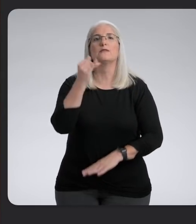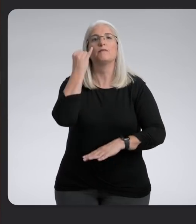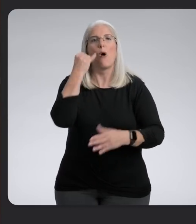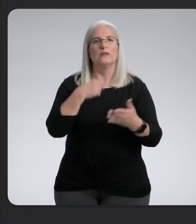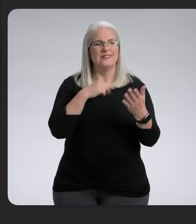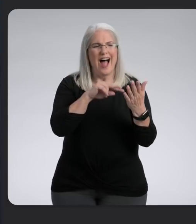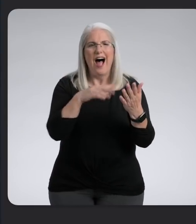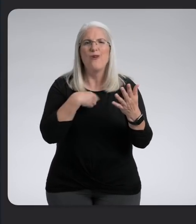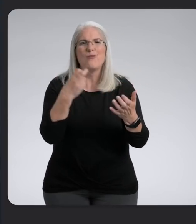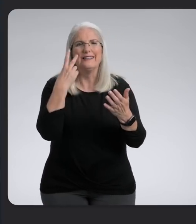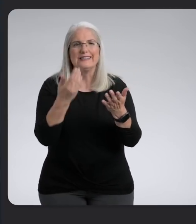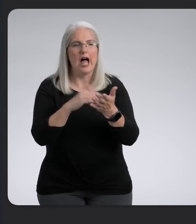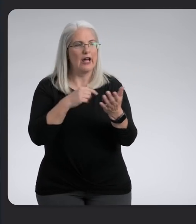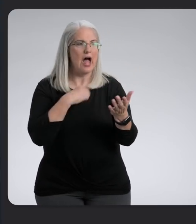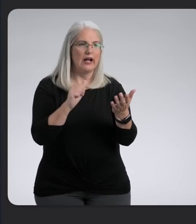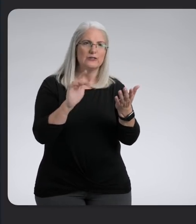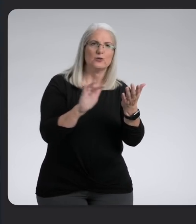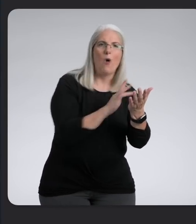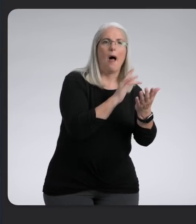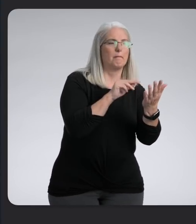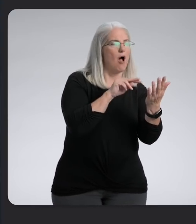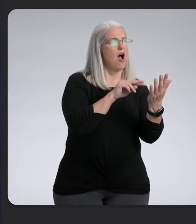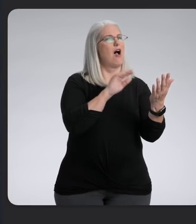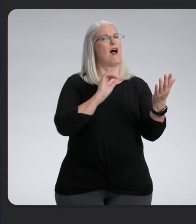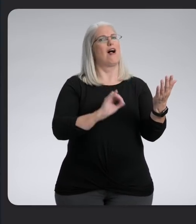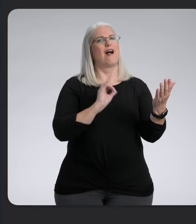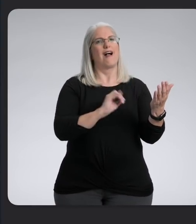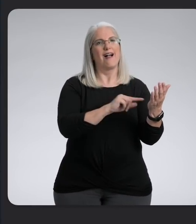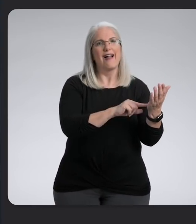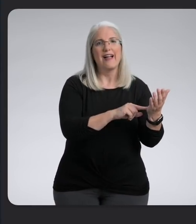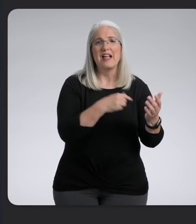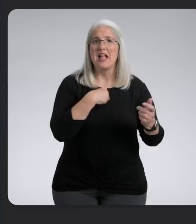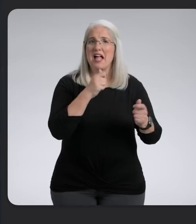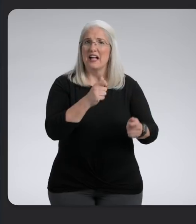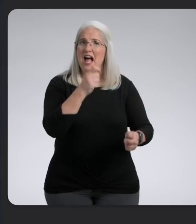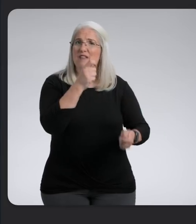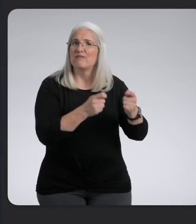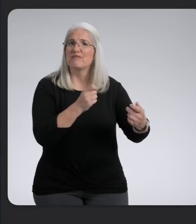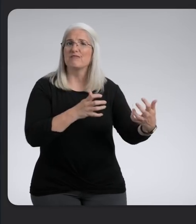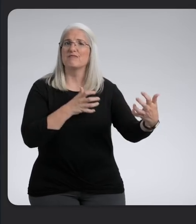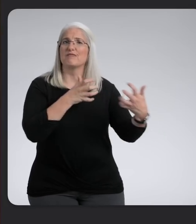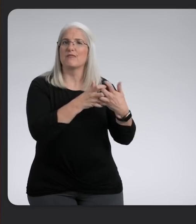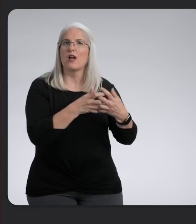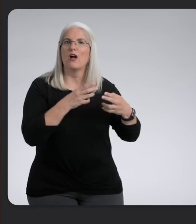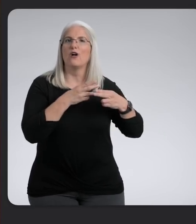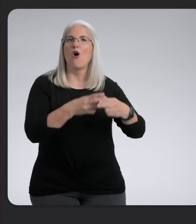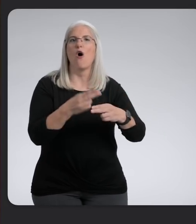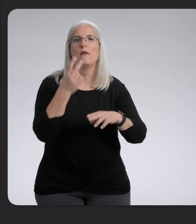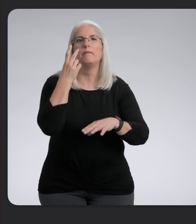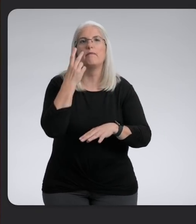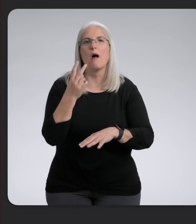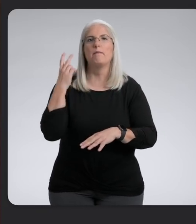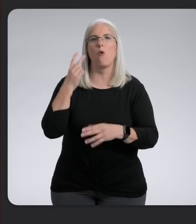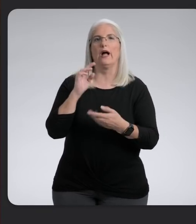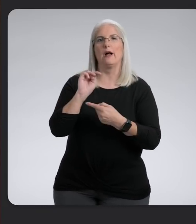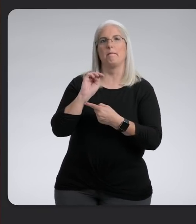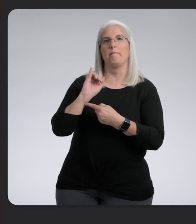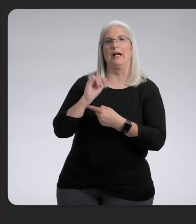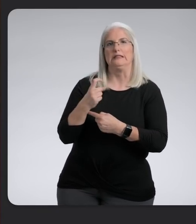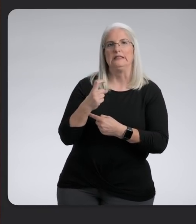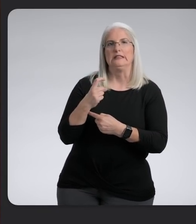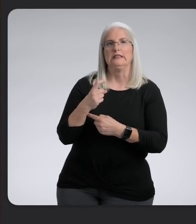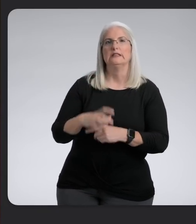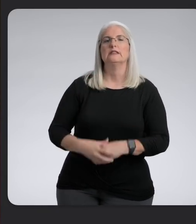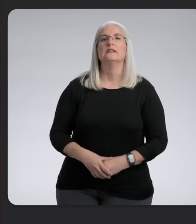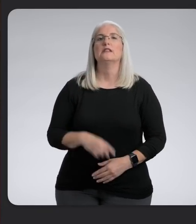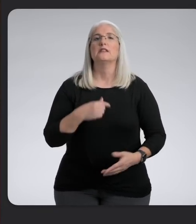is a swipe. To customize my memory, I'll use a new feature called Memory Mixes. I can tap to bring up the controls, then tap